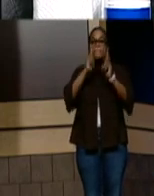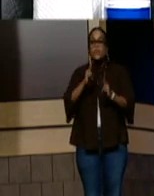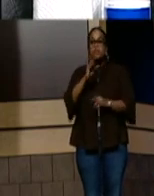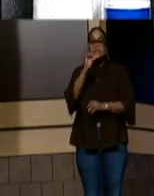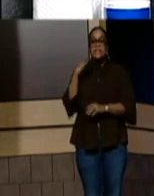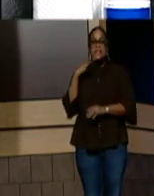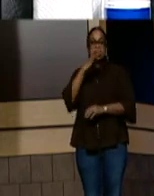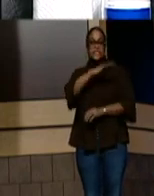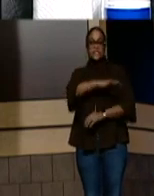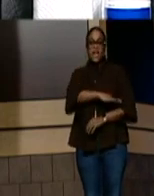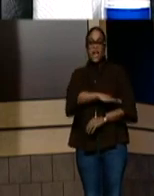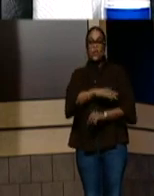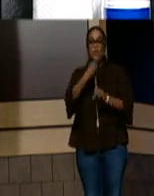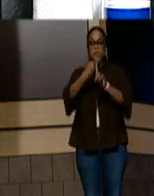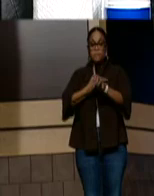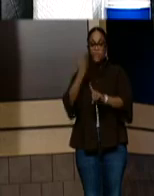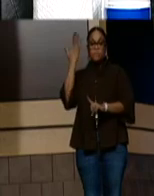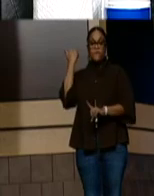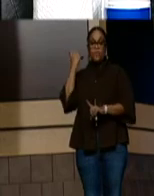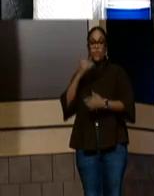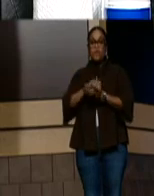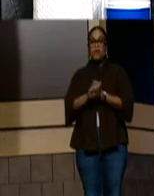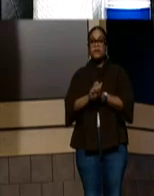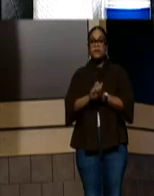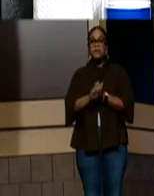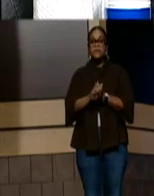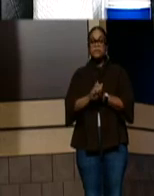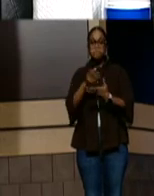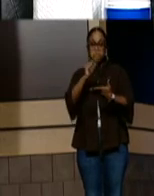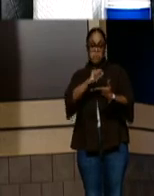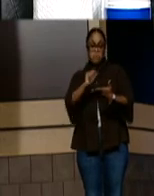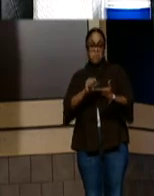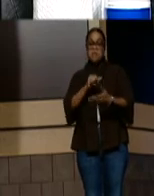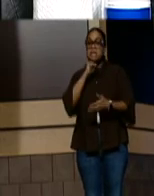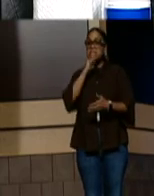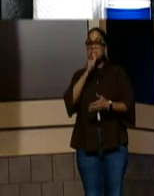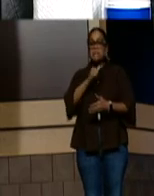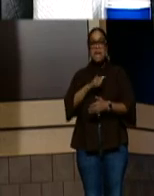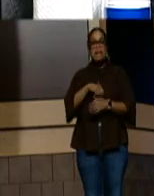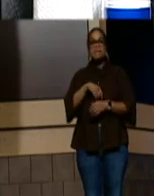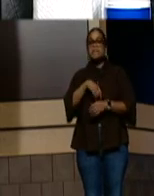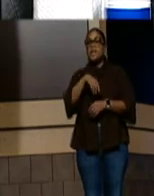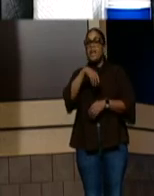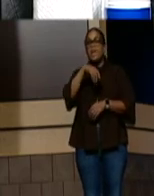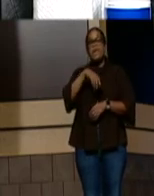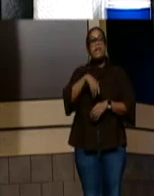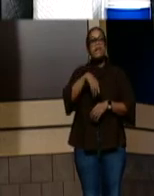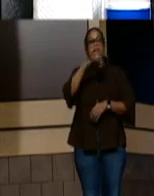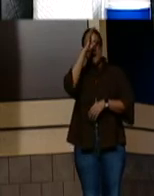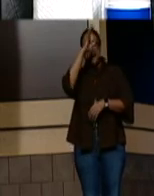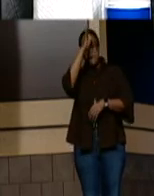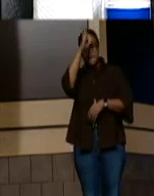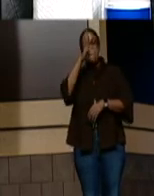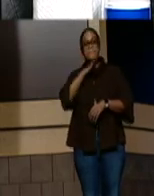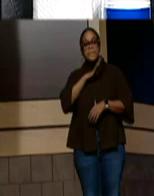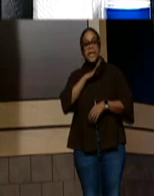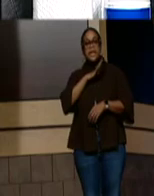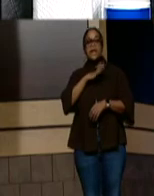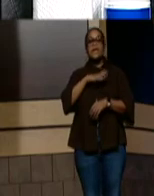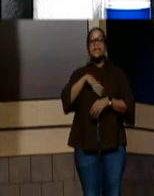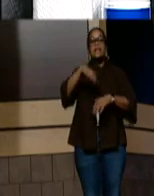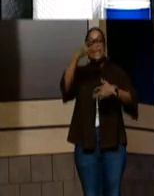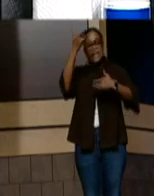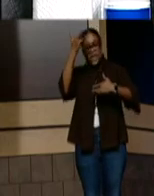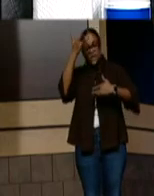that. In China, they can document it. Again, this was not a man-made virus. It's very clear from knowledge we have looked at